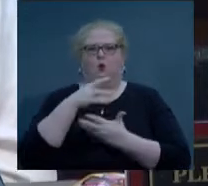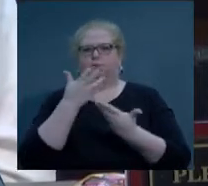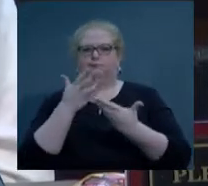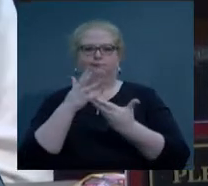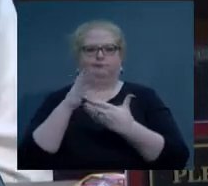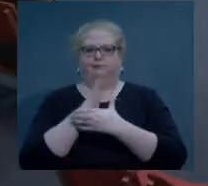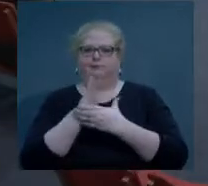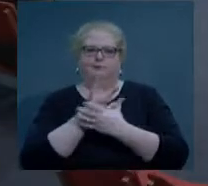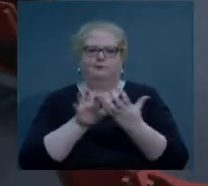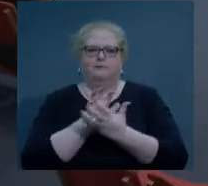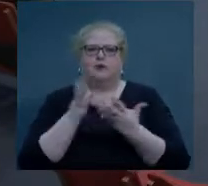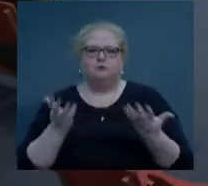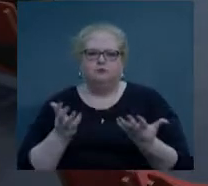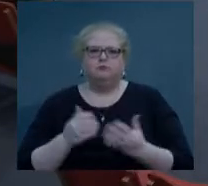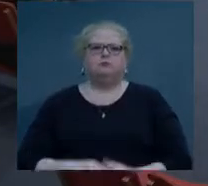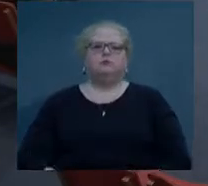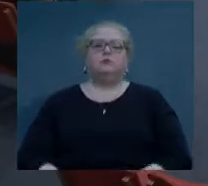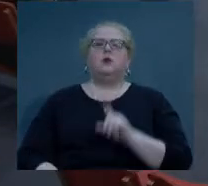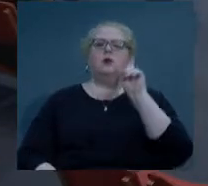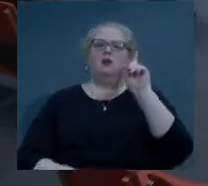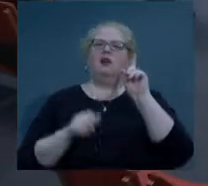pleasure?